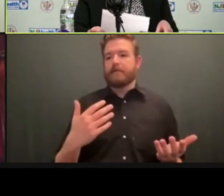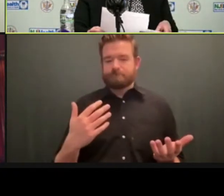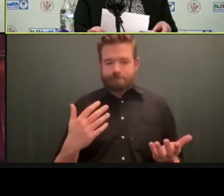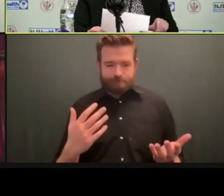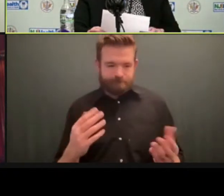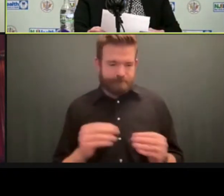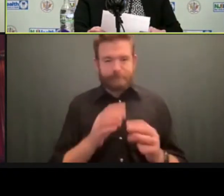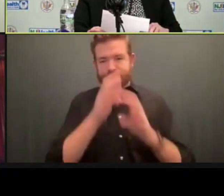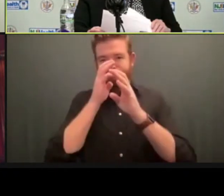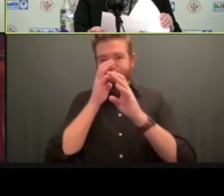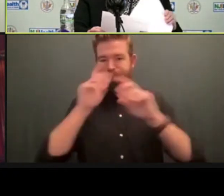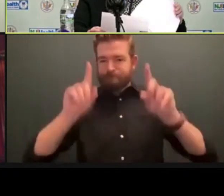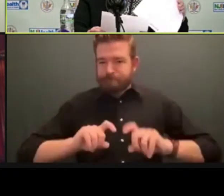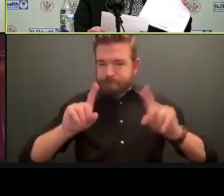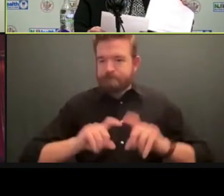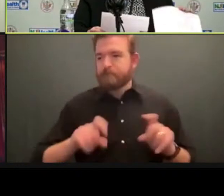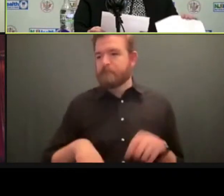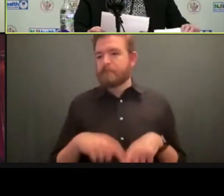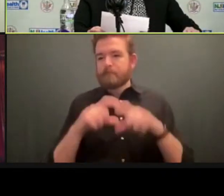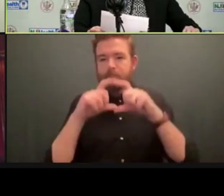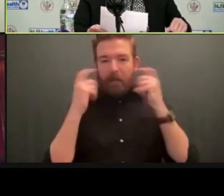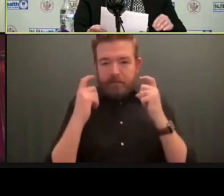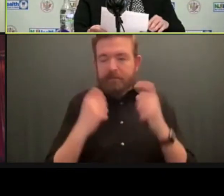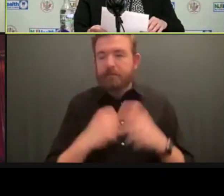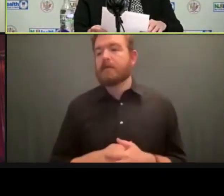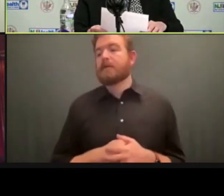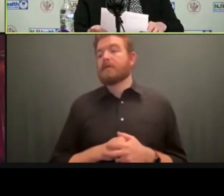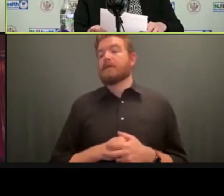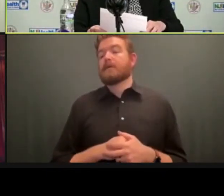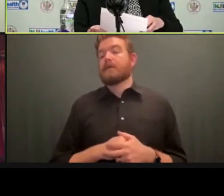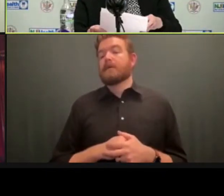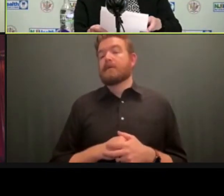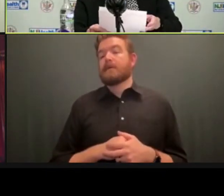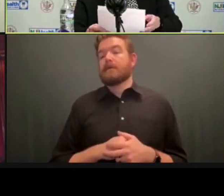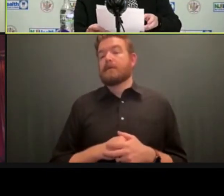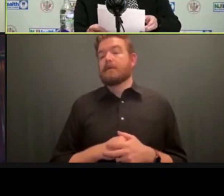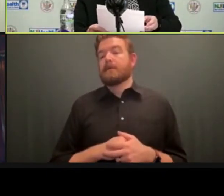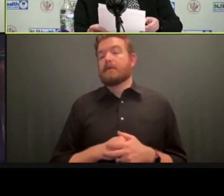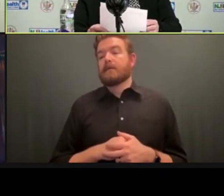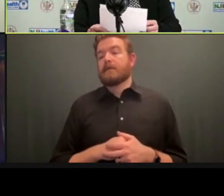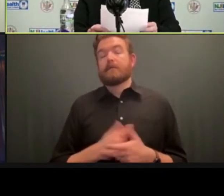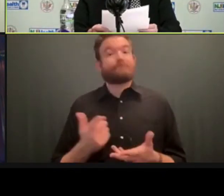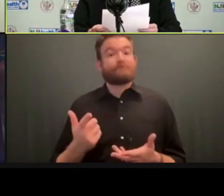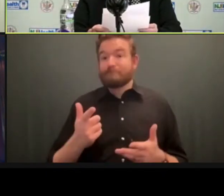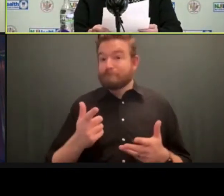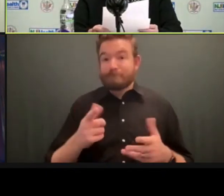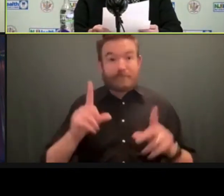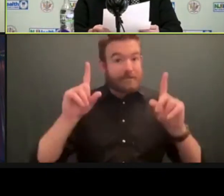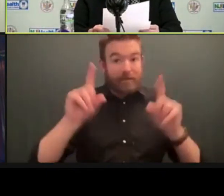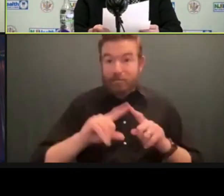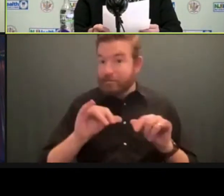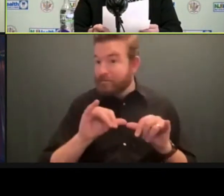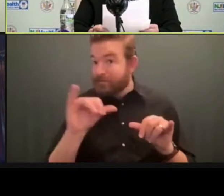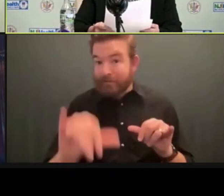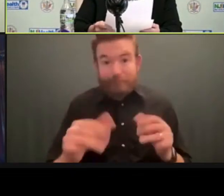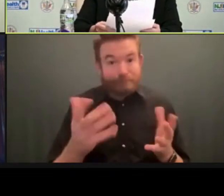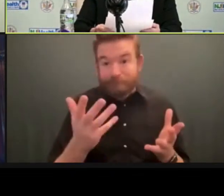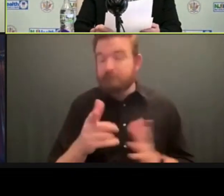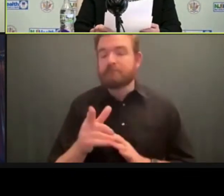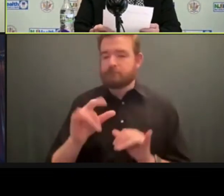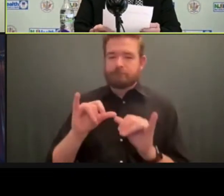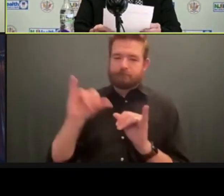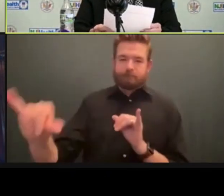quarantine when not in school. If schools are considering implementing Test to Stay policies, they should